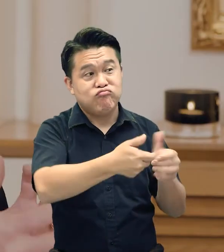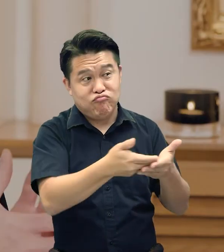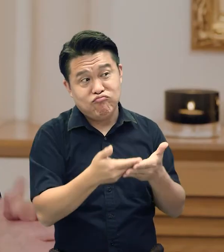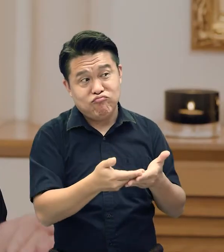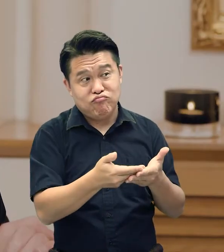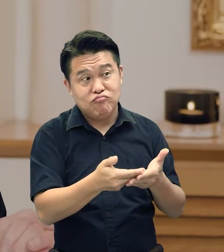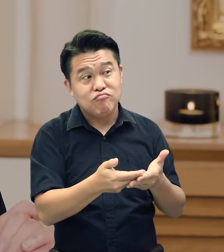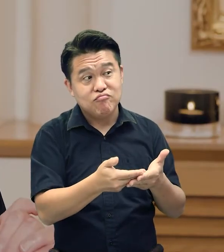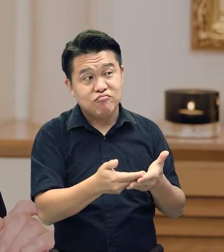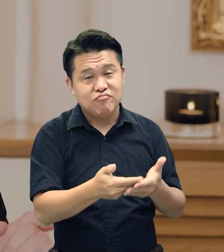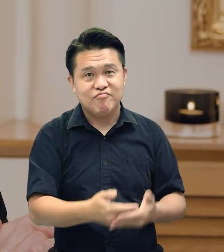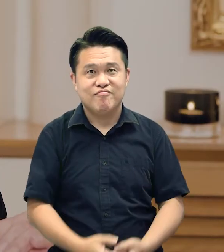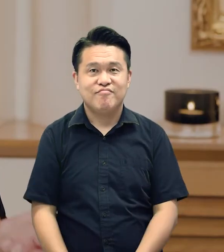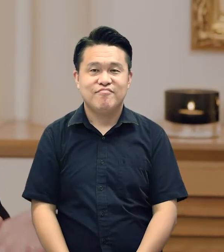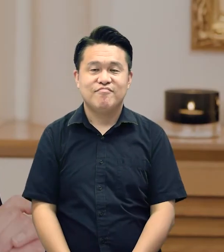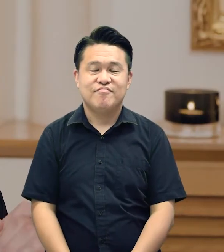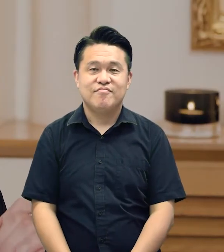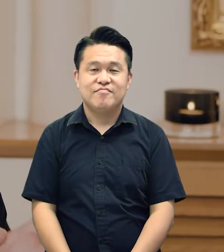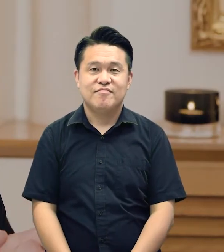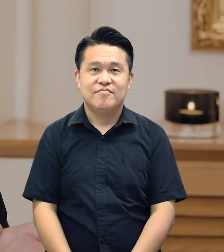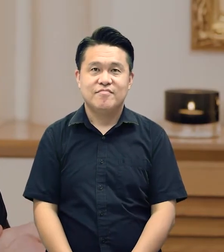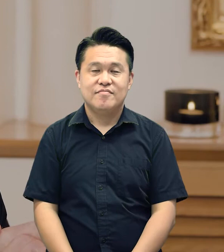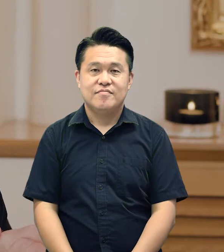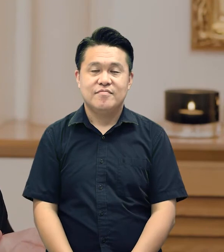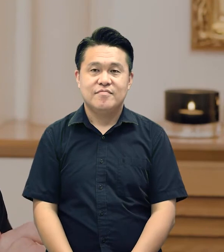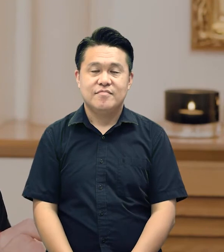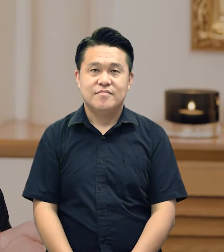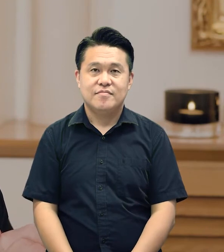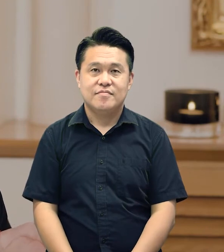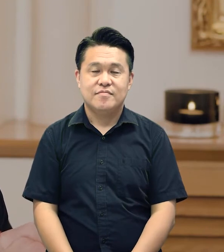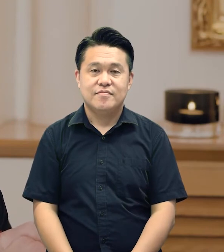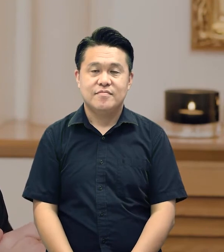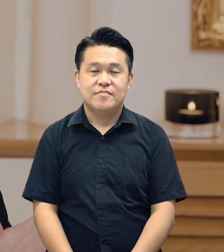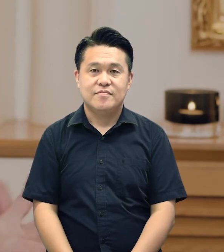that we can do in order to improve the situation for